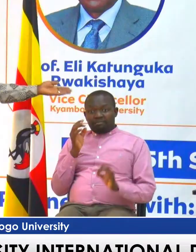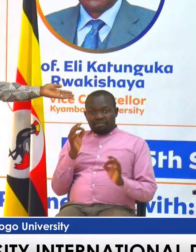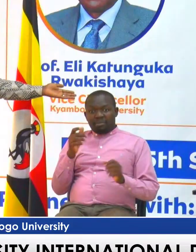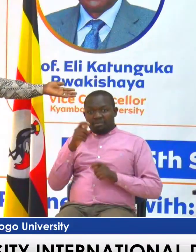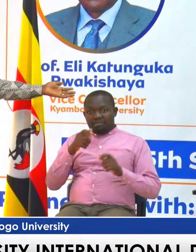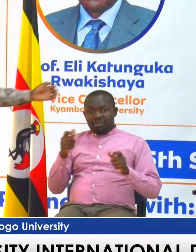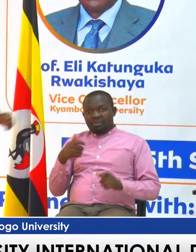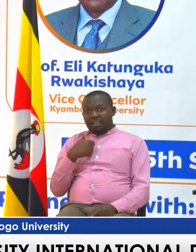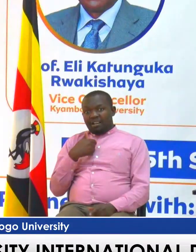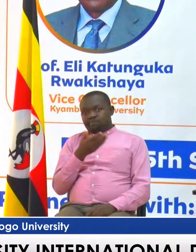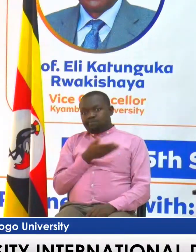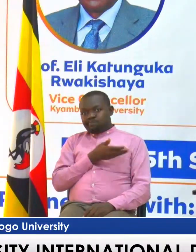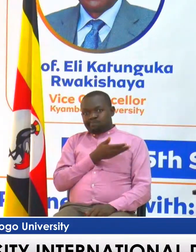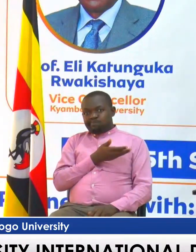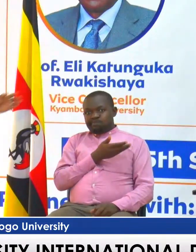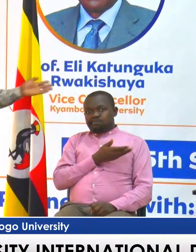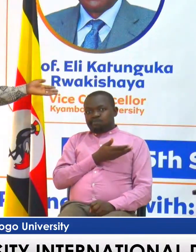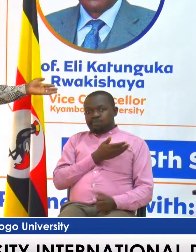around. There is